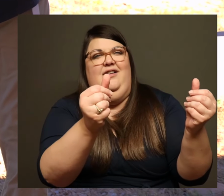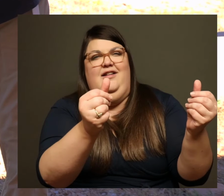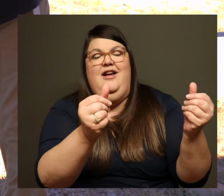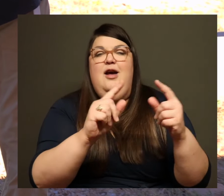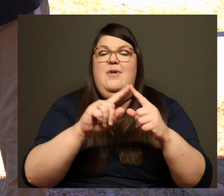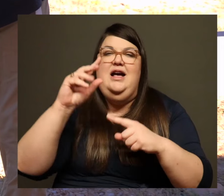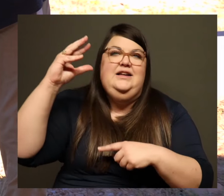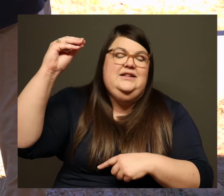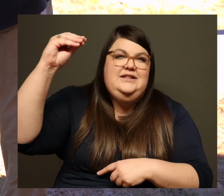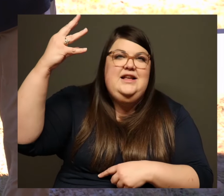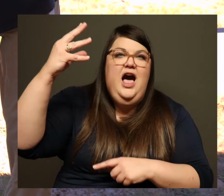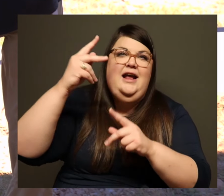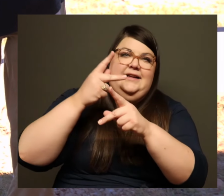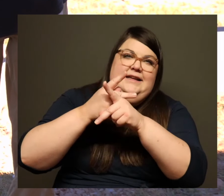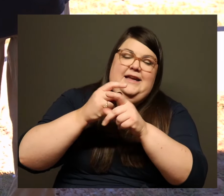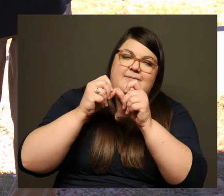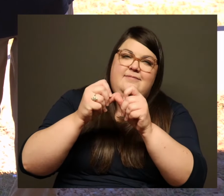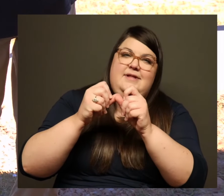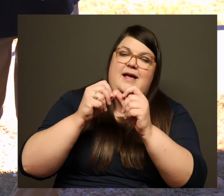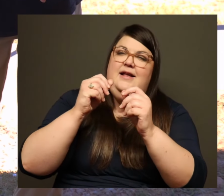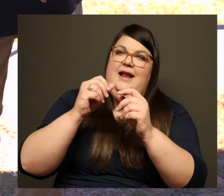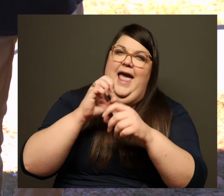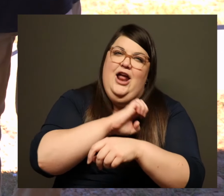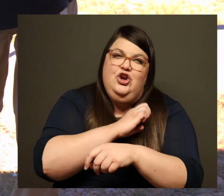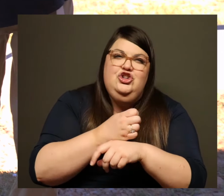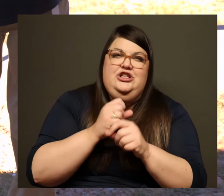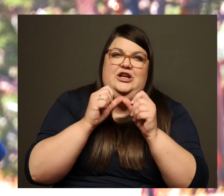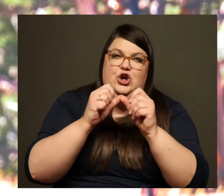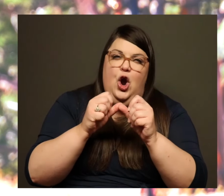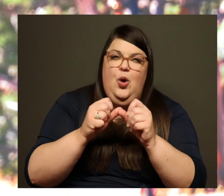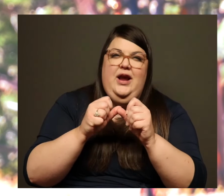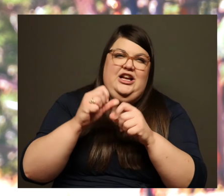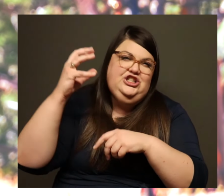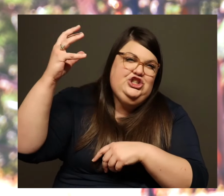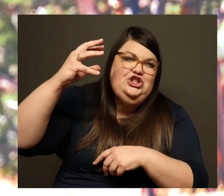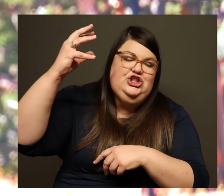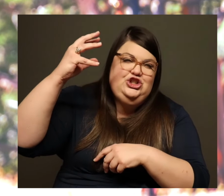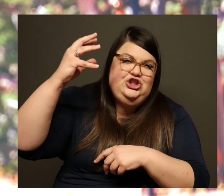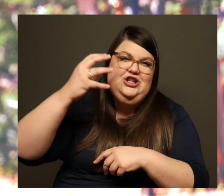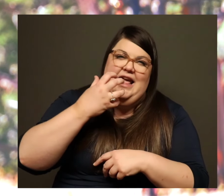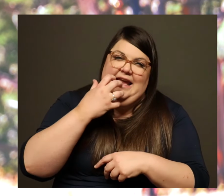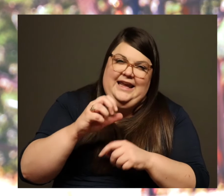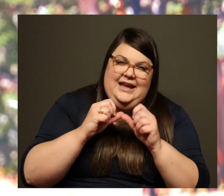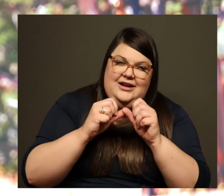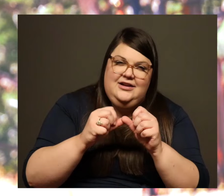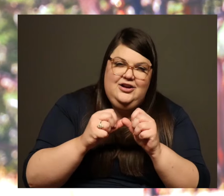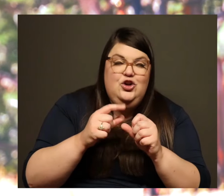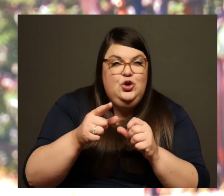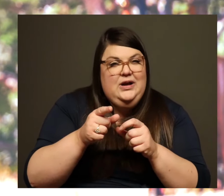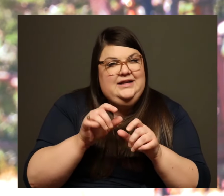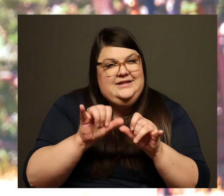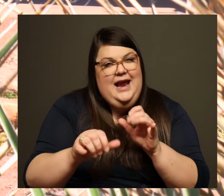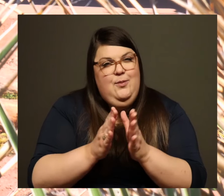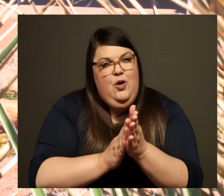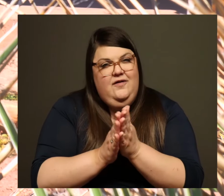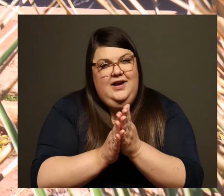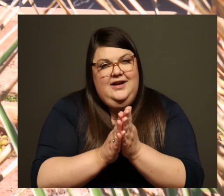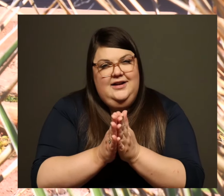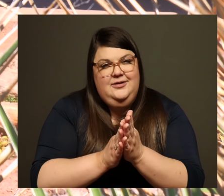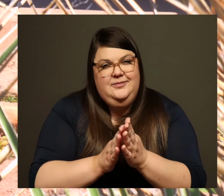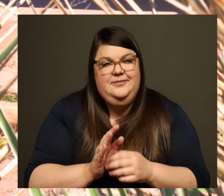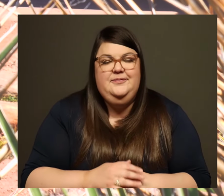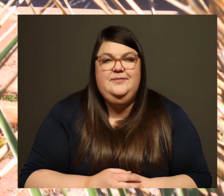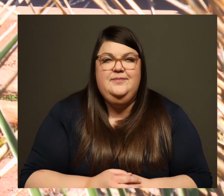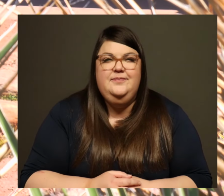you know, keep that kind of balance, that energy, that heat going so that you can stay motivated.